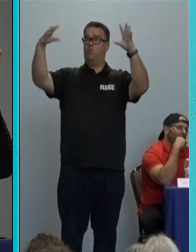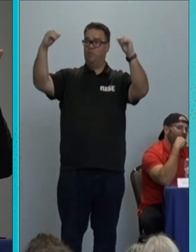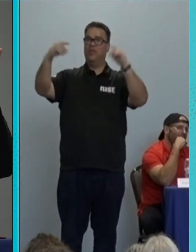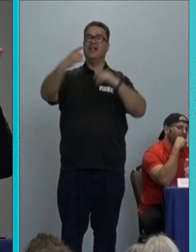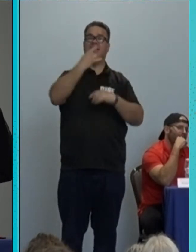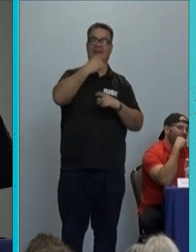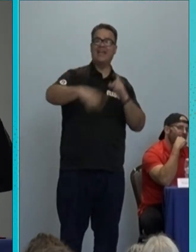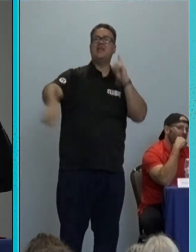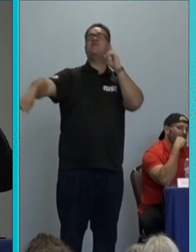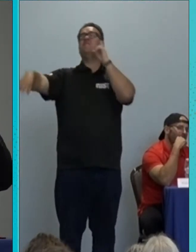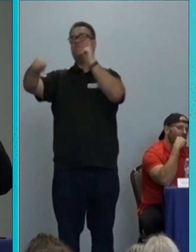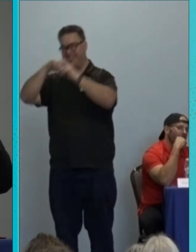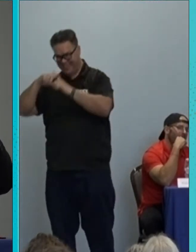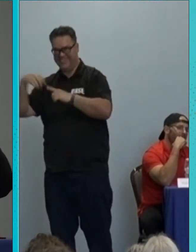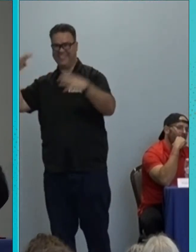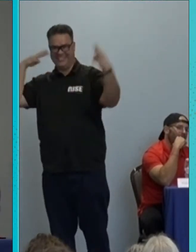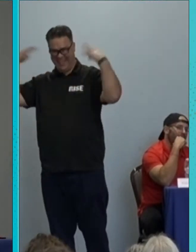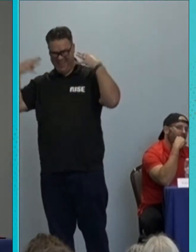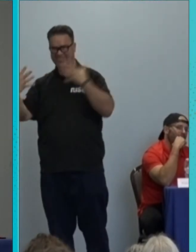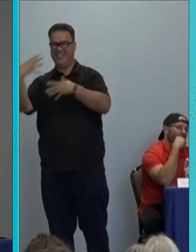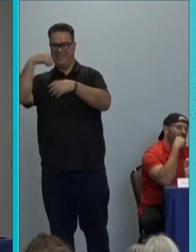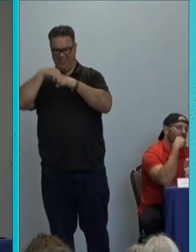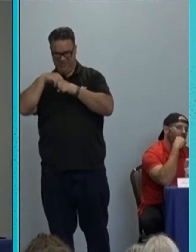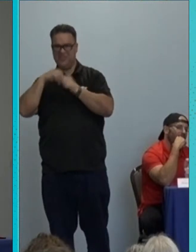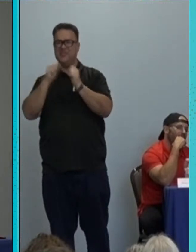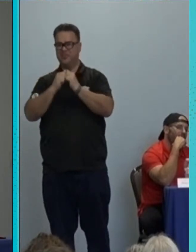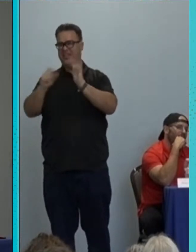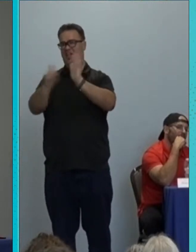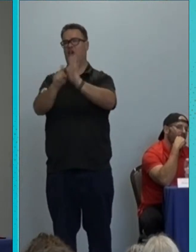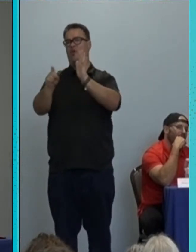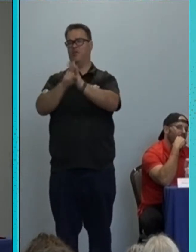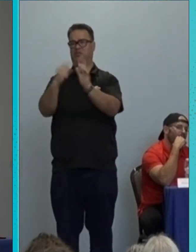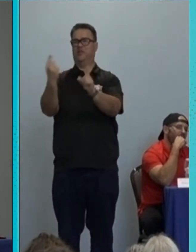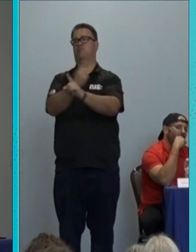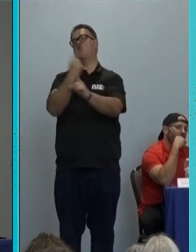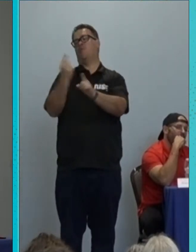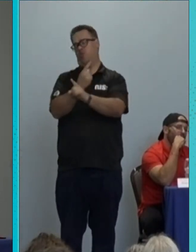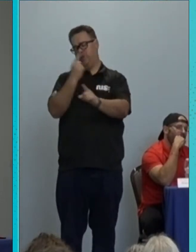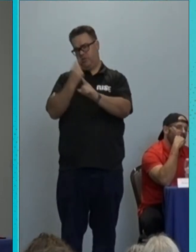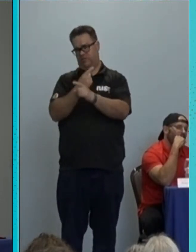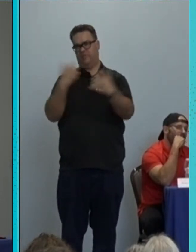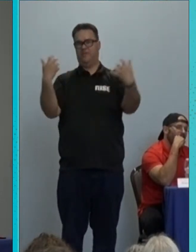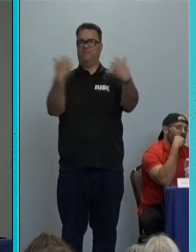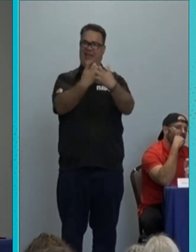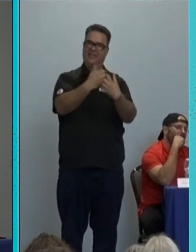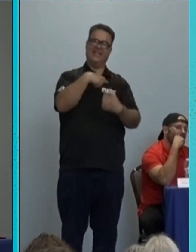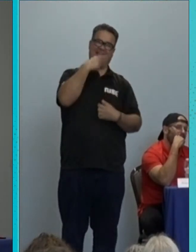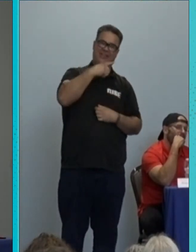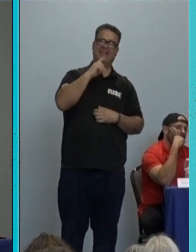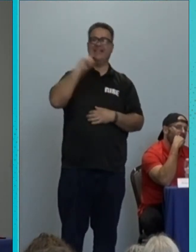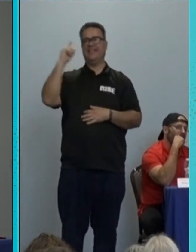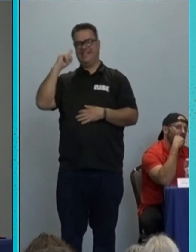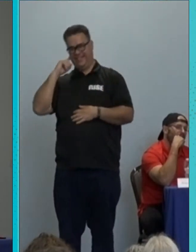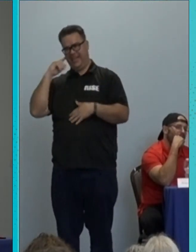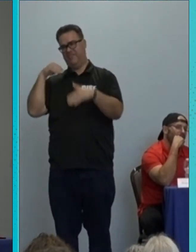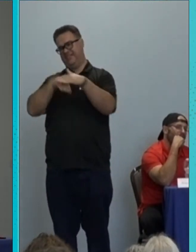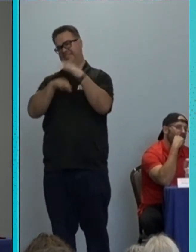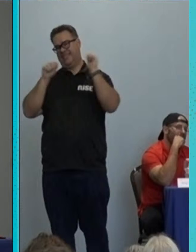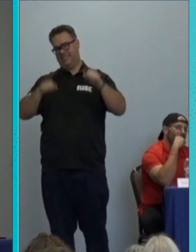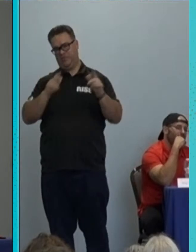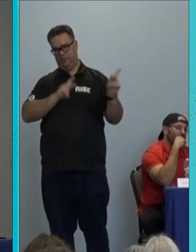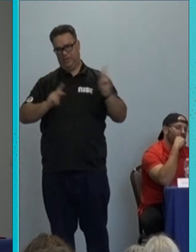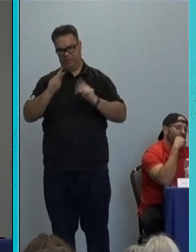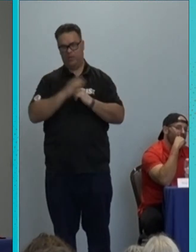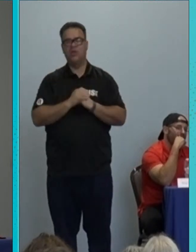light and the sound, so they would be appropriate both for hearing and deaf